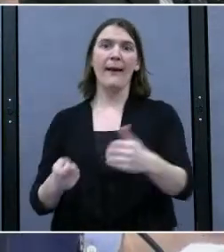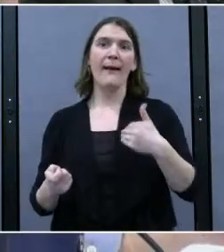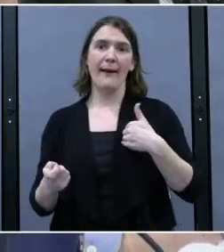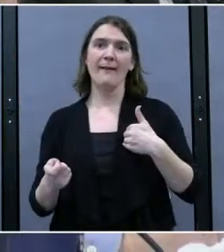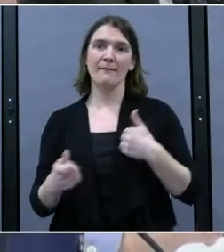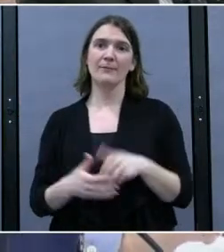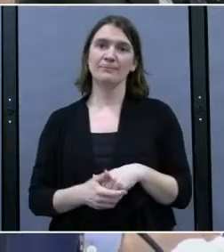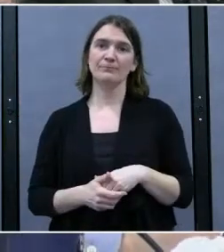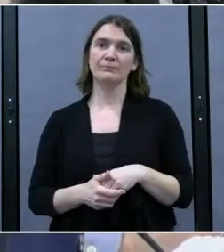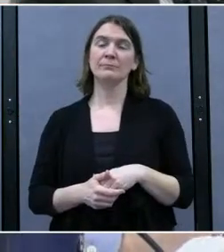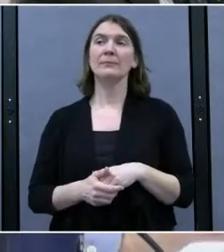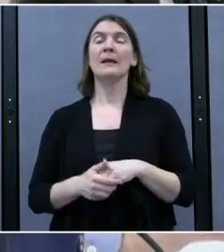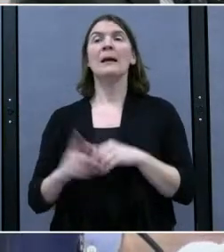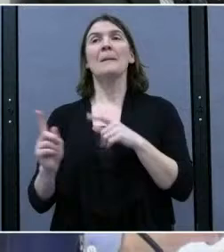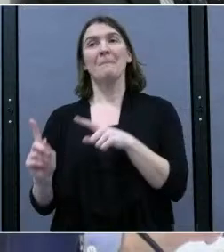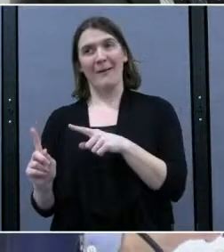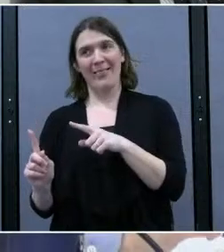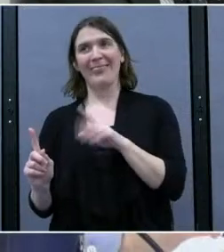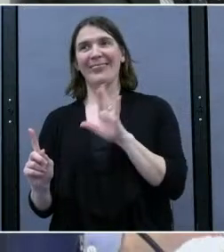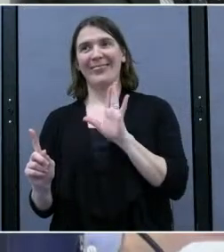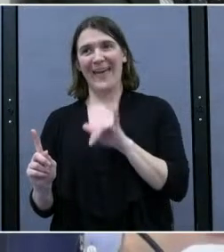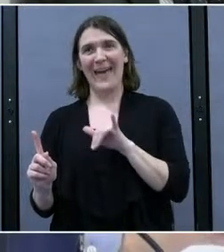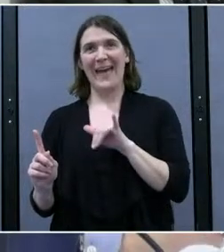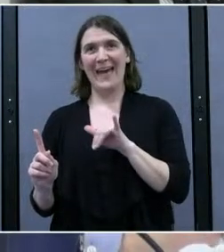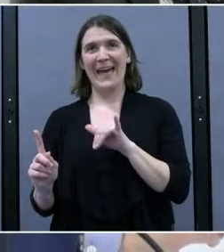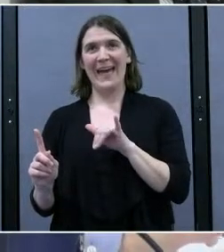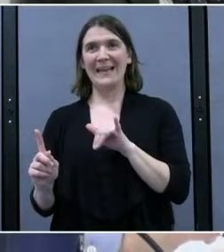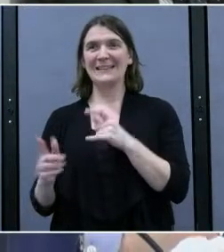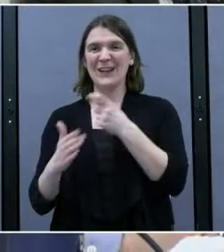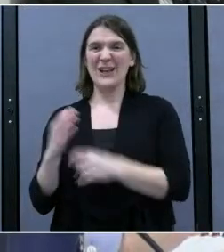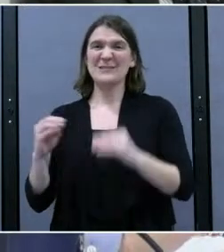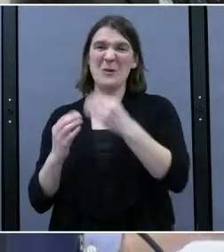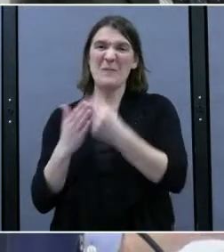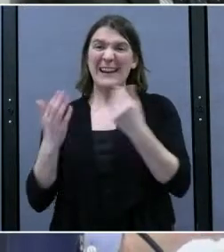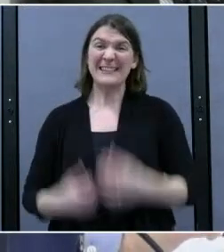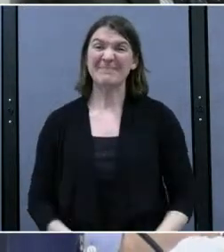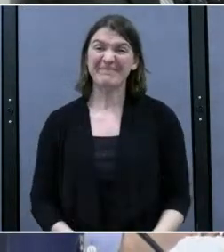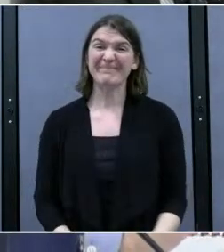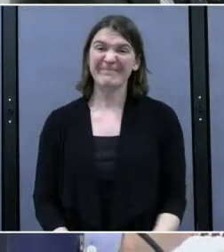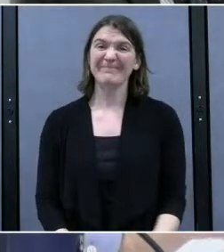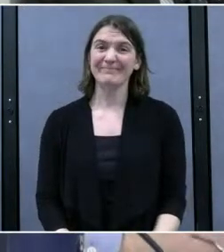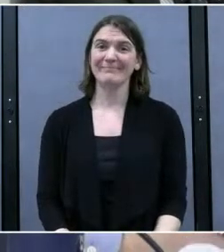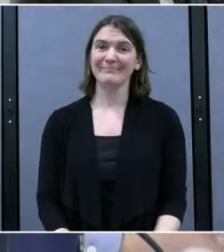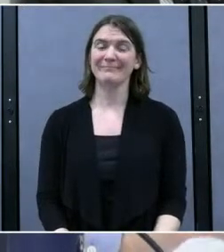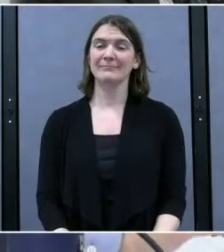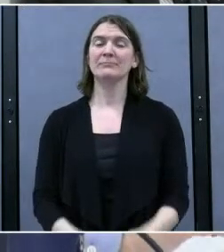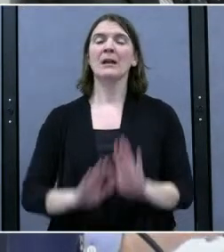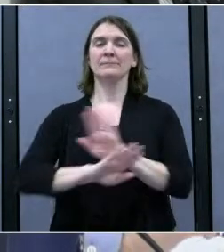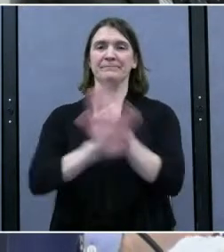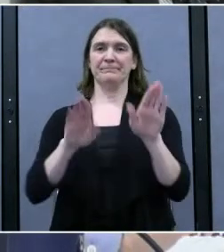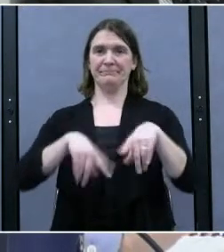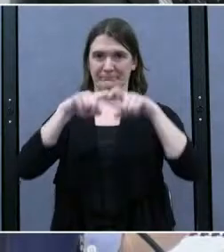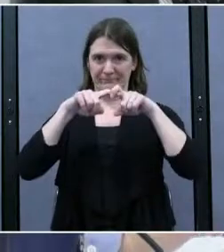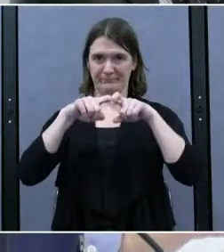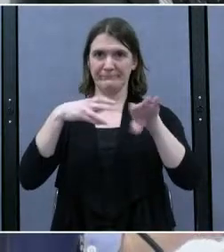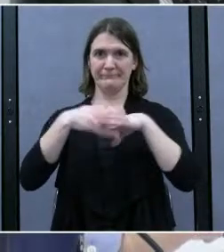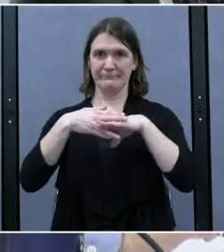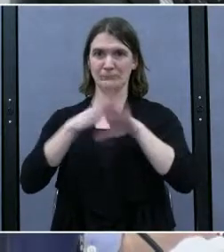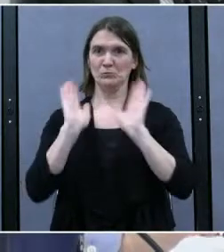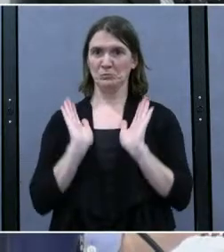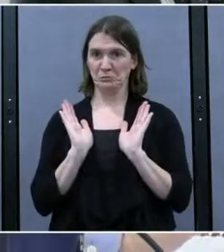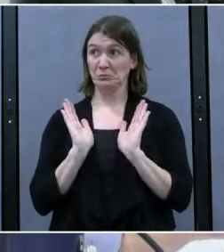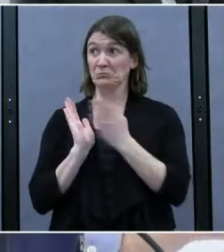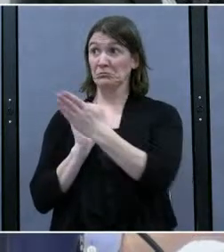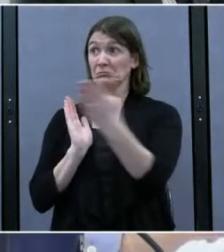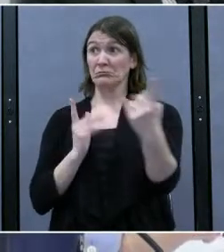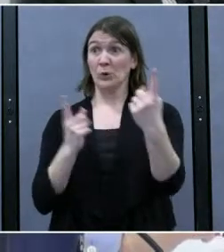but unfortunately in that case it's costing us more money. So I'm going to stop there, and if